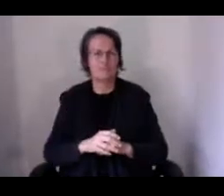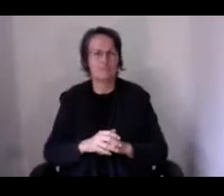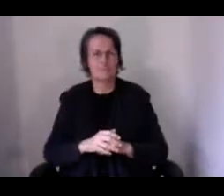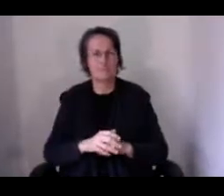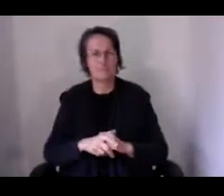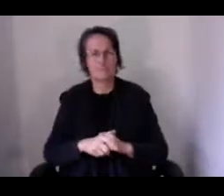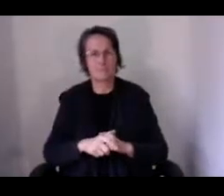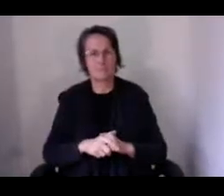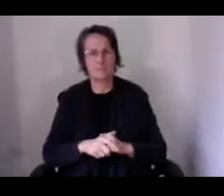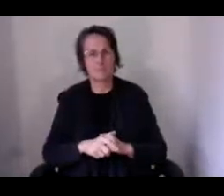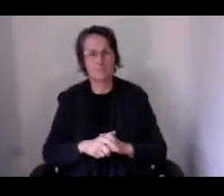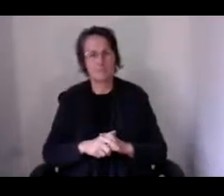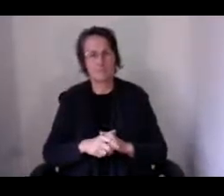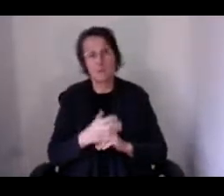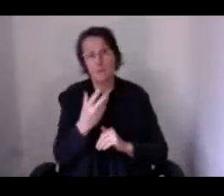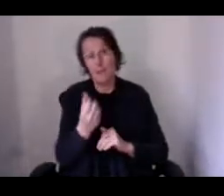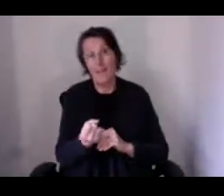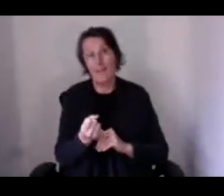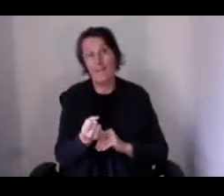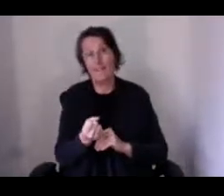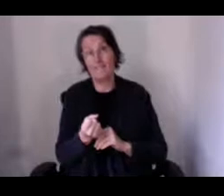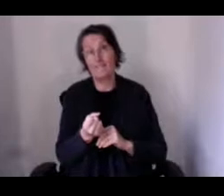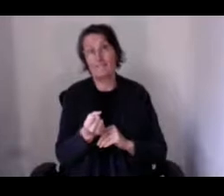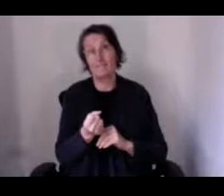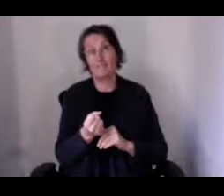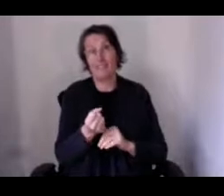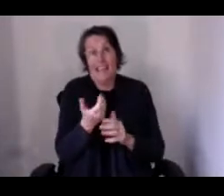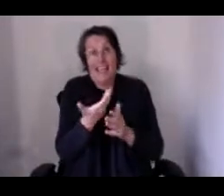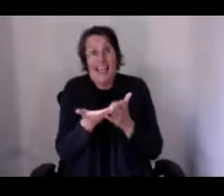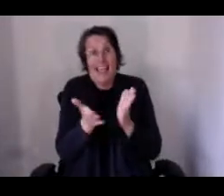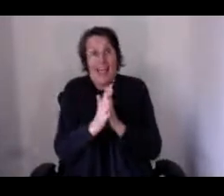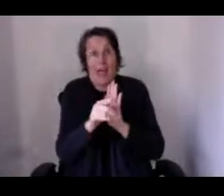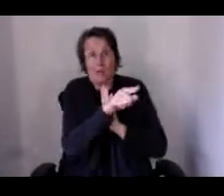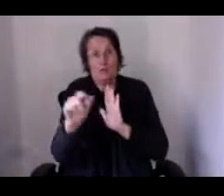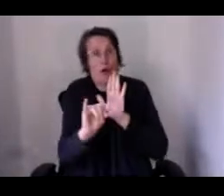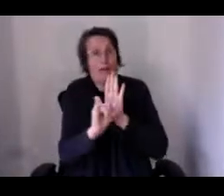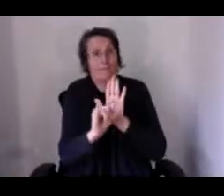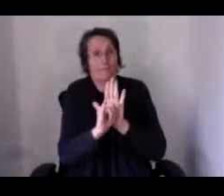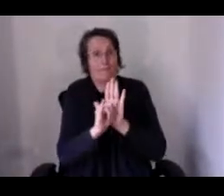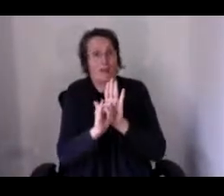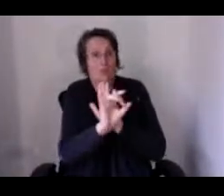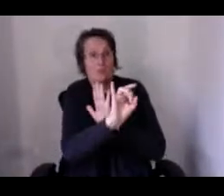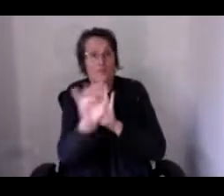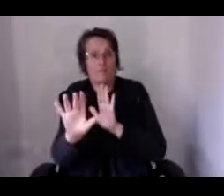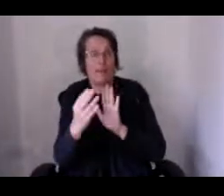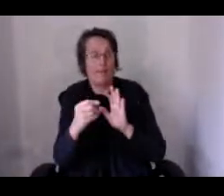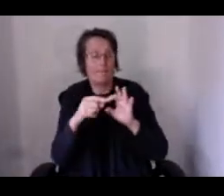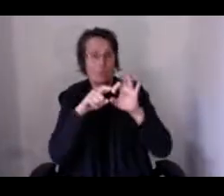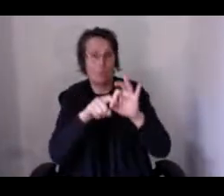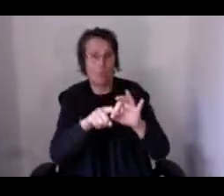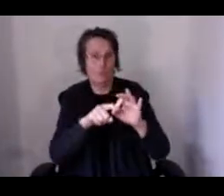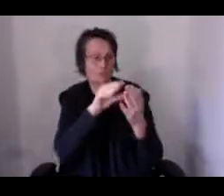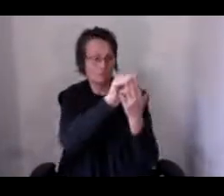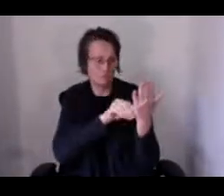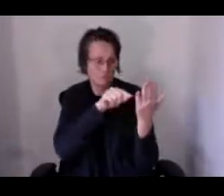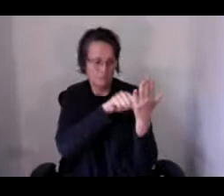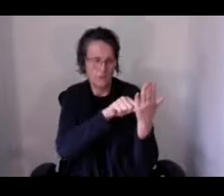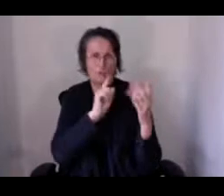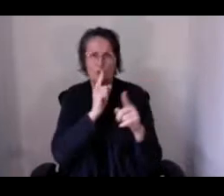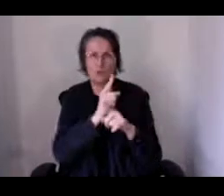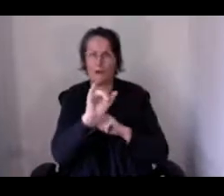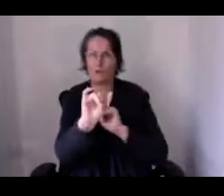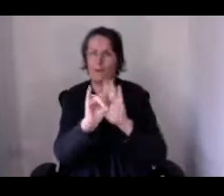I suppose, sort of how you identify is up to you, and there is a kind of question in there, I think, relating to that, but that's